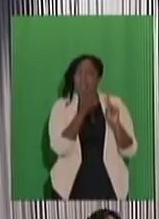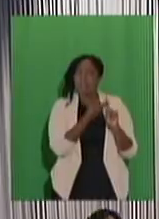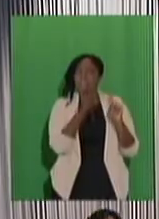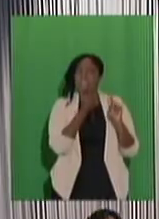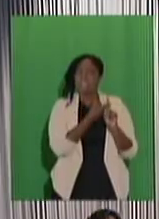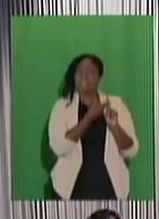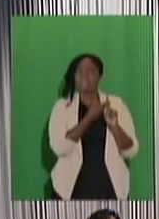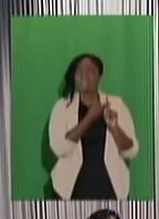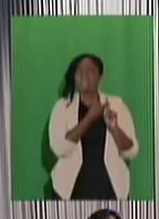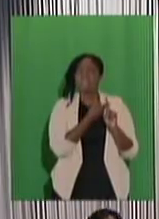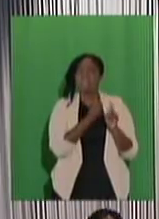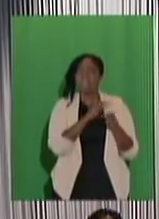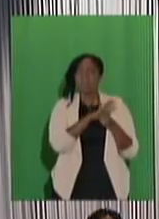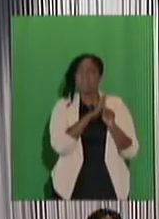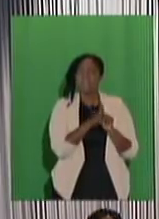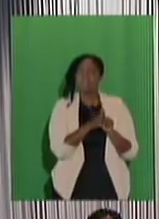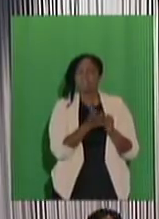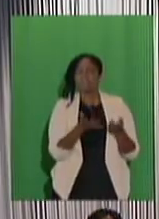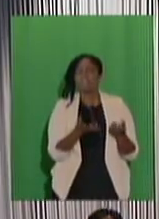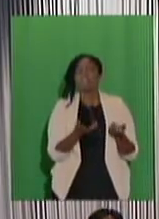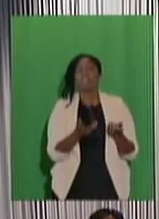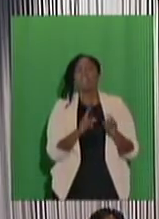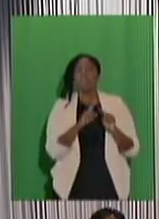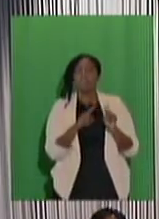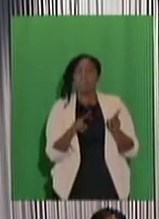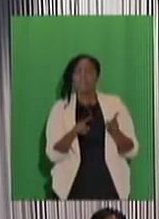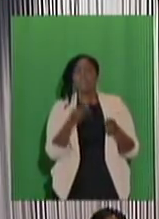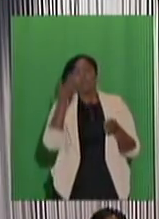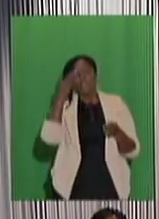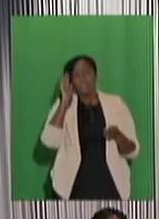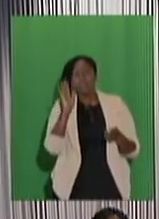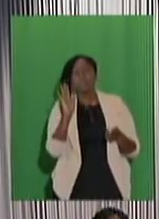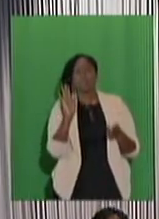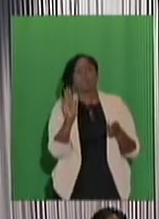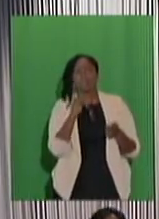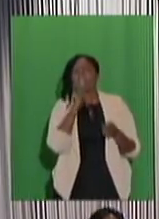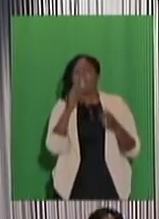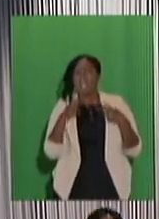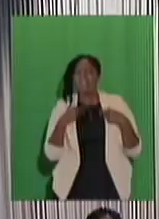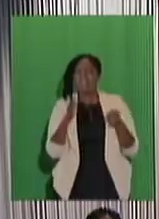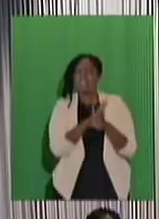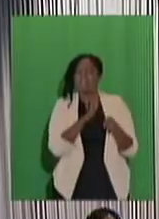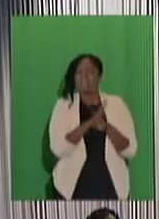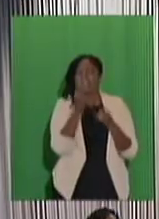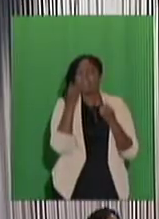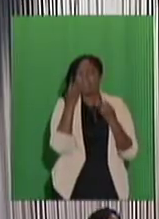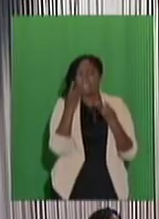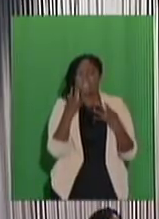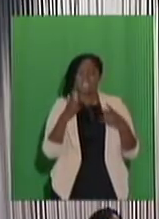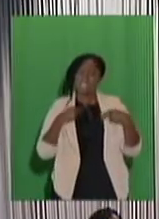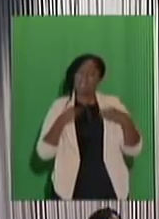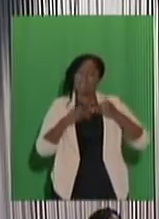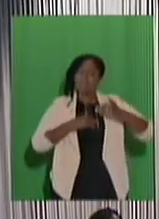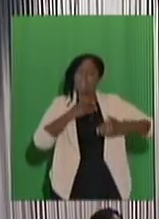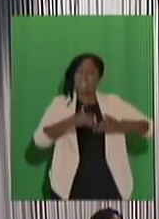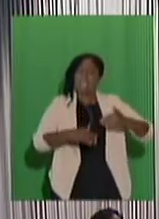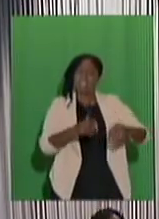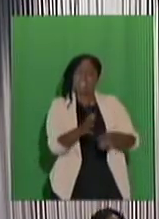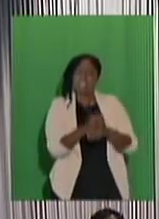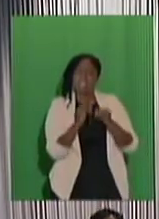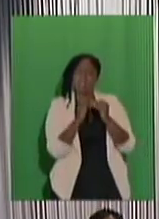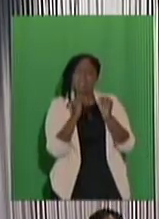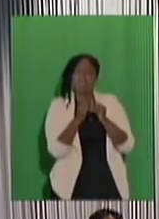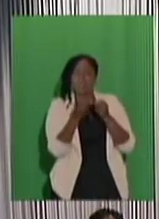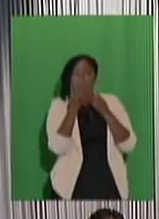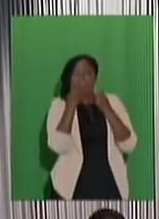may not be forthcoming. How is there any process in place that someone that you will get information if your relative,